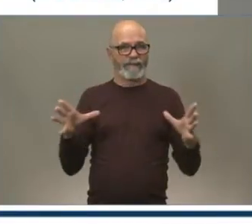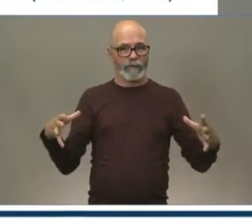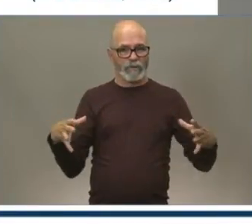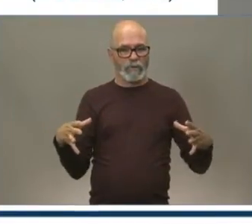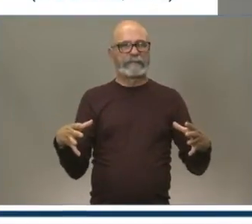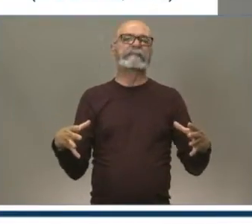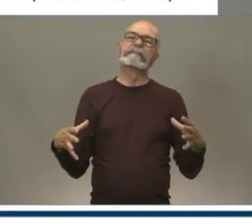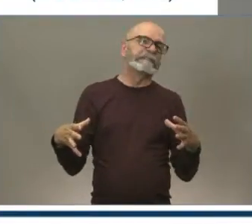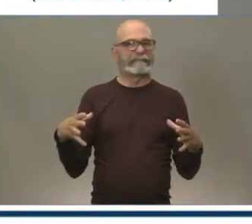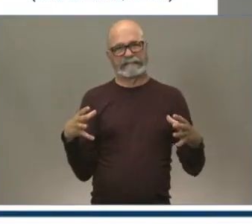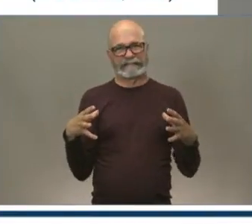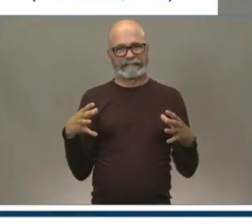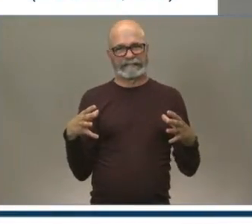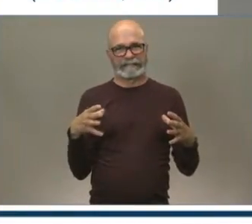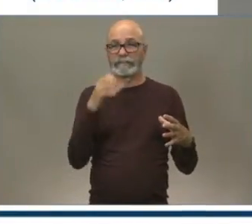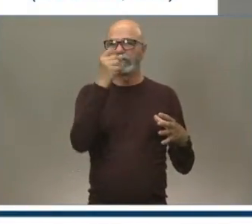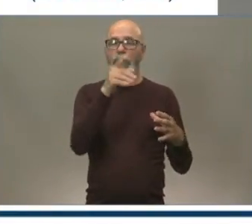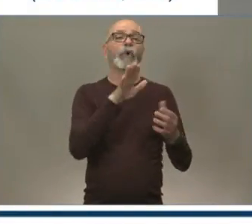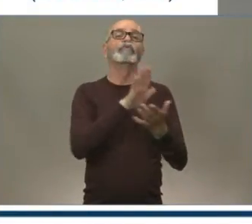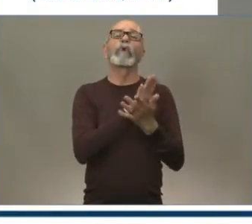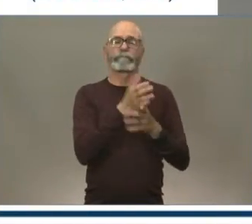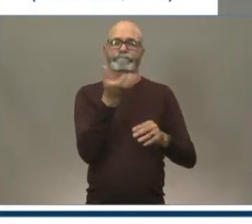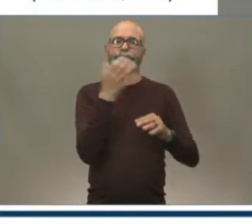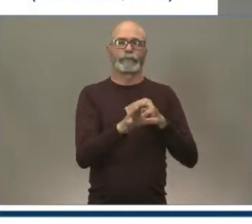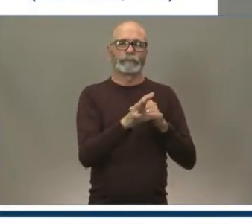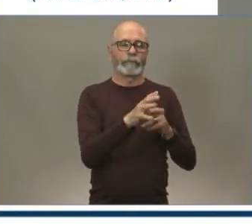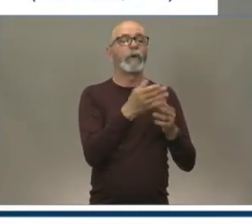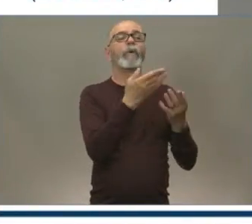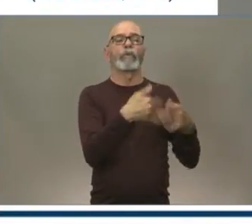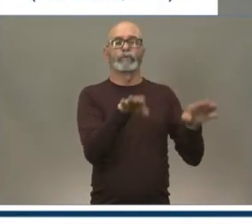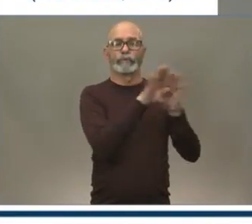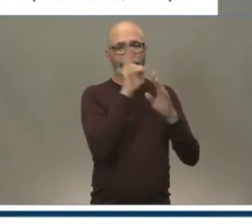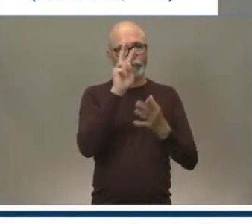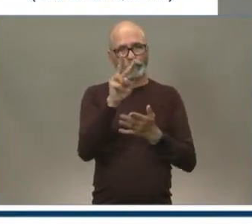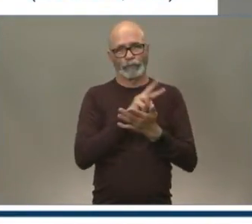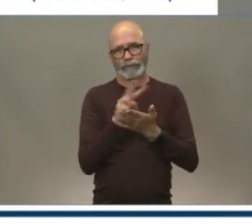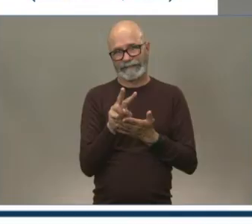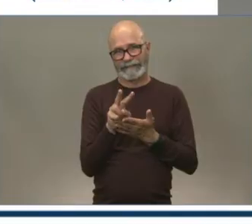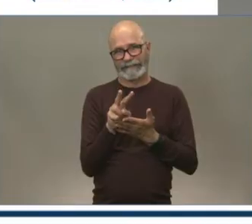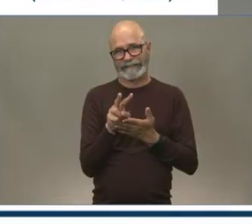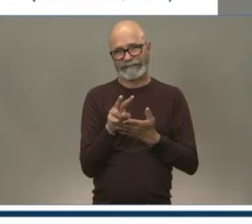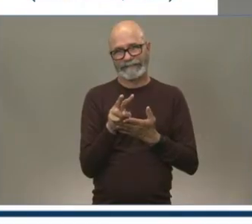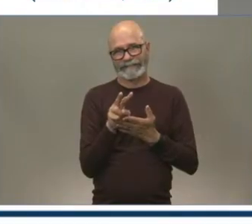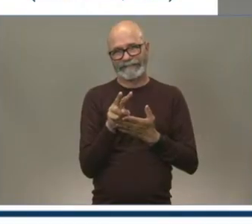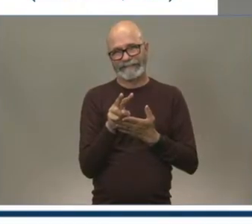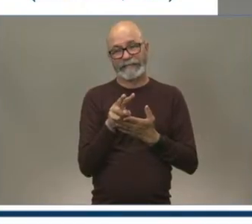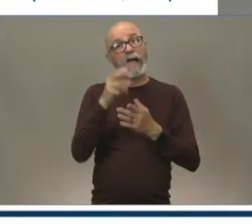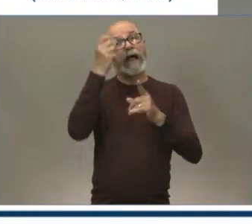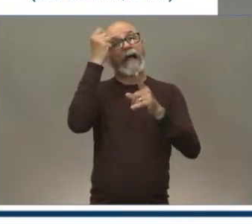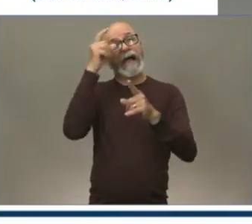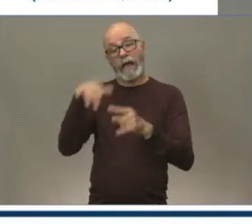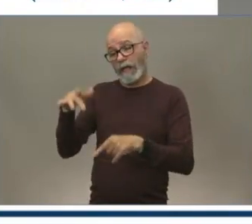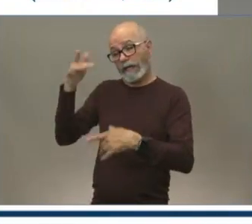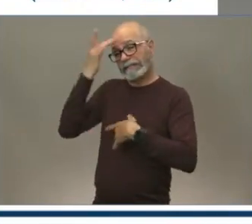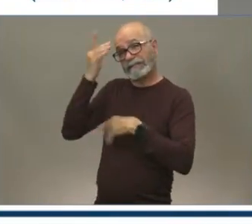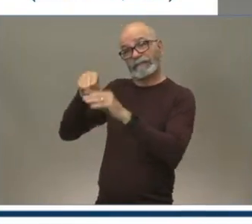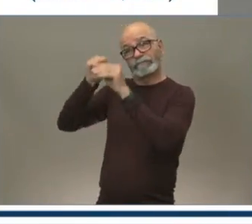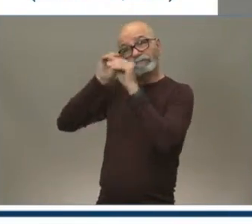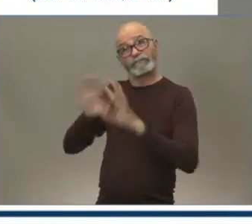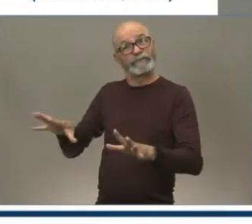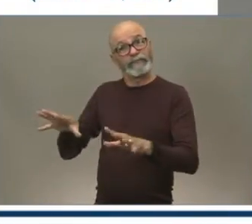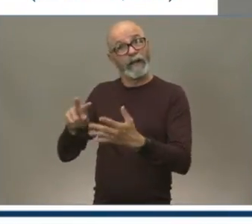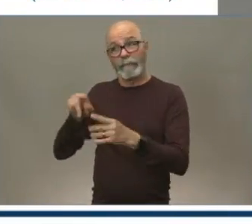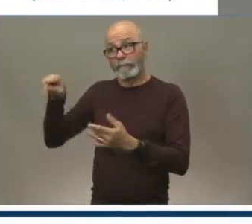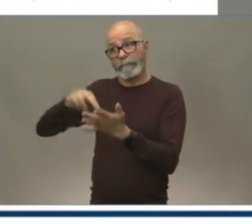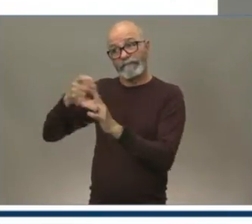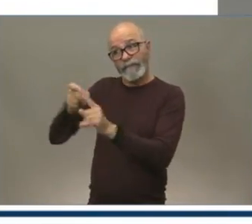for 2 weeks while we try to get the community activity down. Schools are not the place where disease is by and large being spread. Schools are at risk